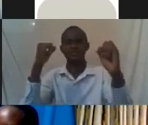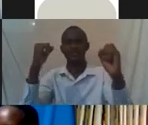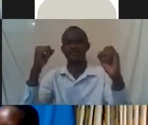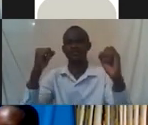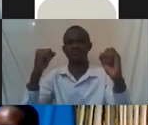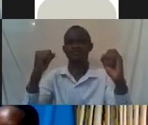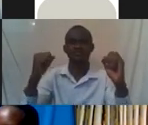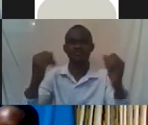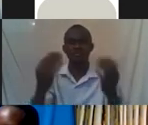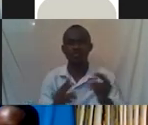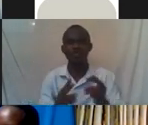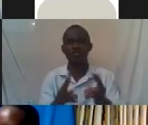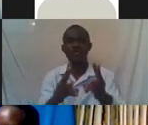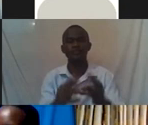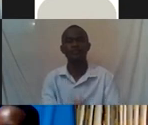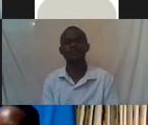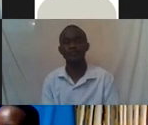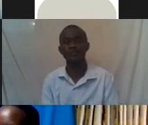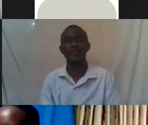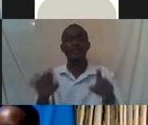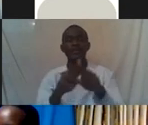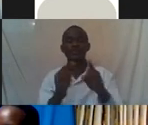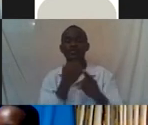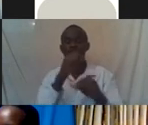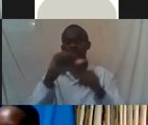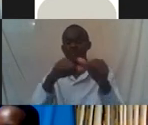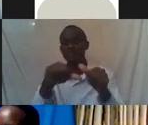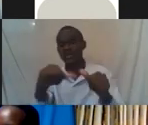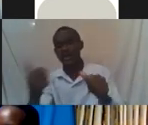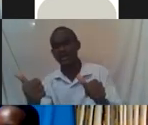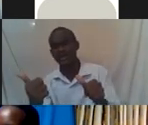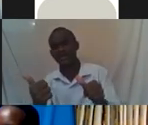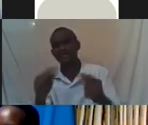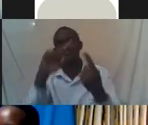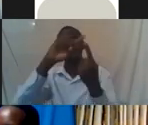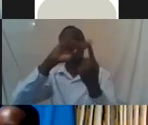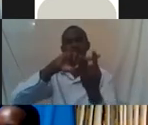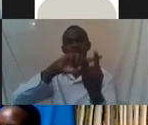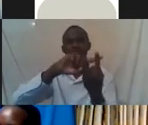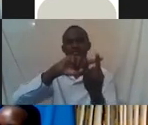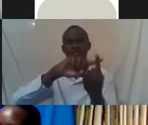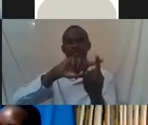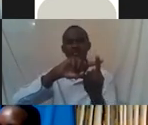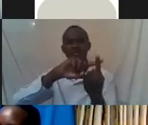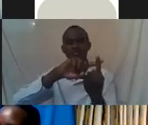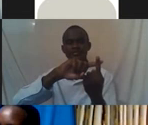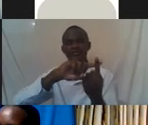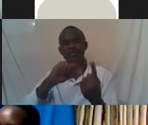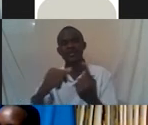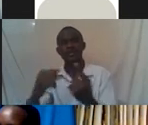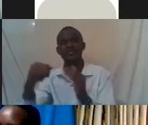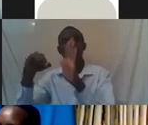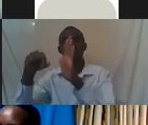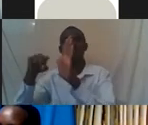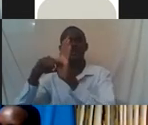of presidency. So you've also touched on very many other positives, some negatives and